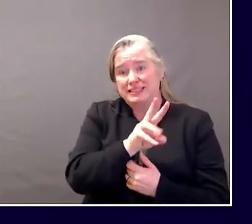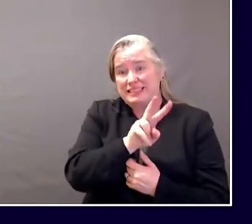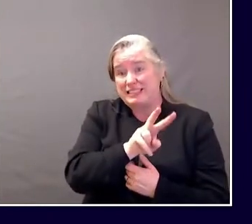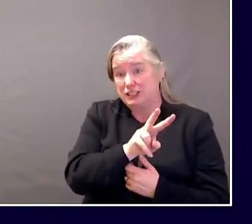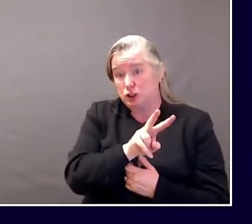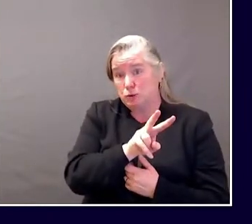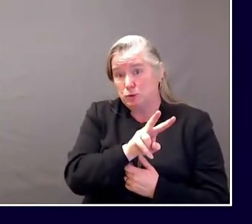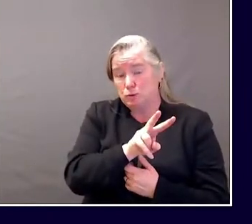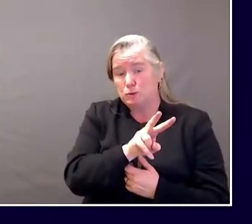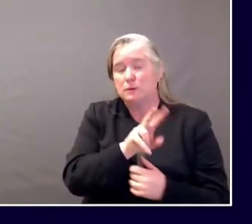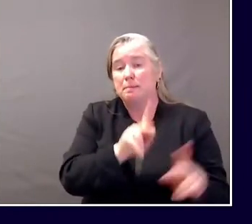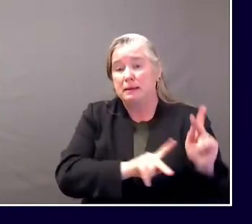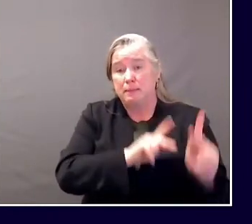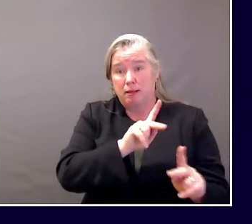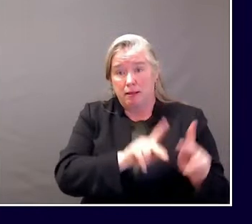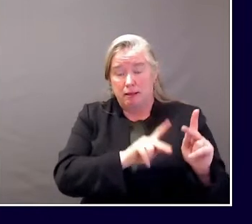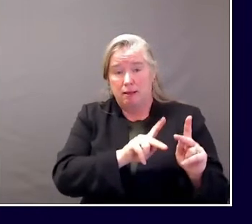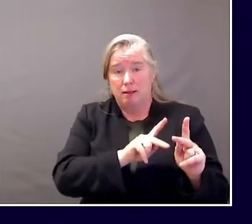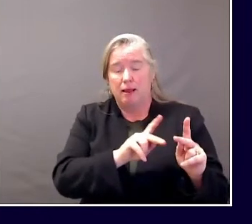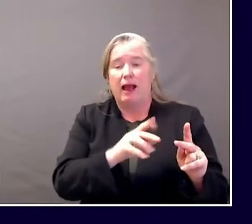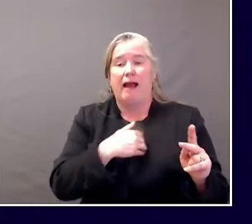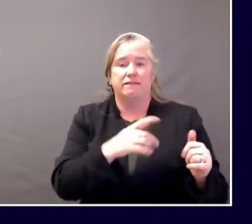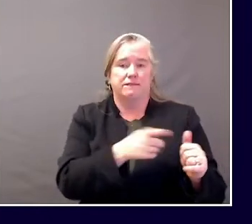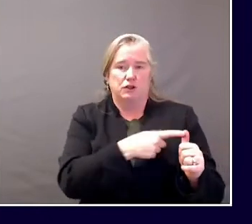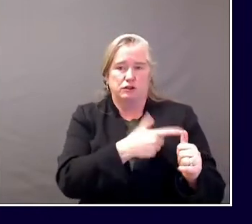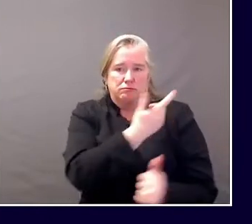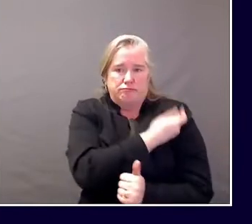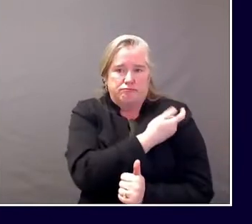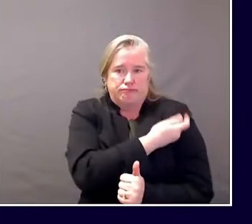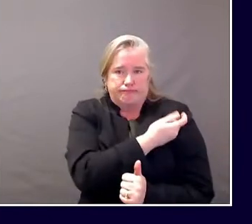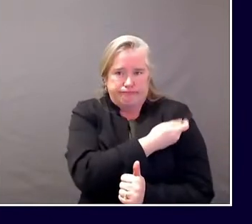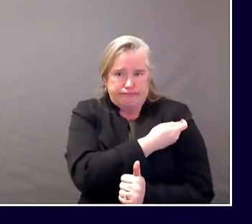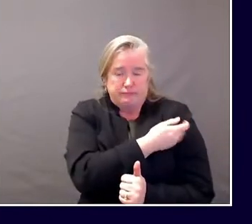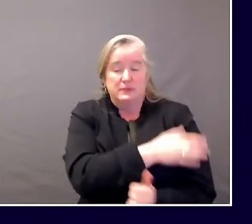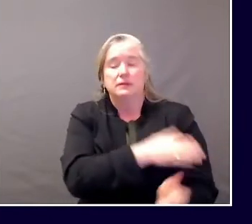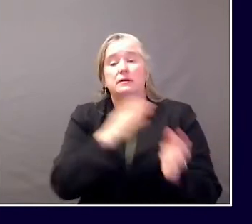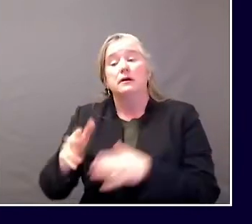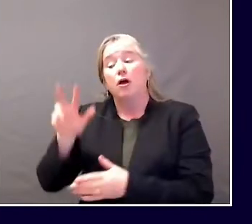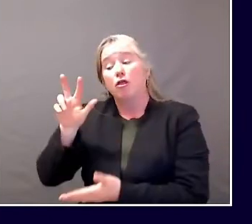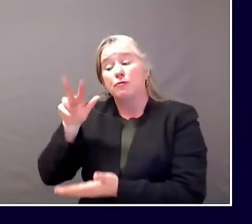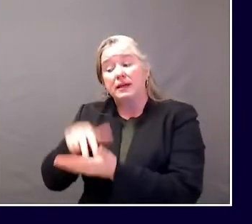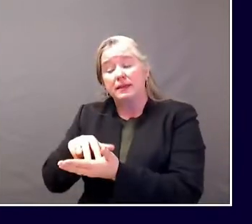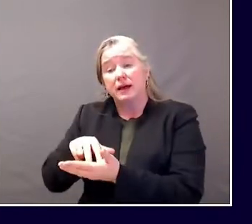43,362 people have received their first dose, and